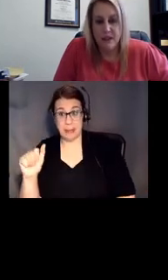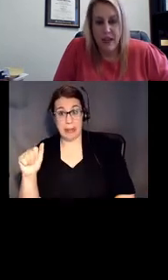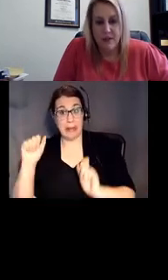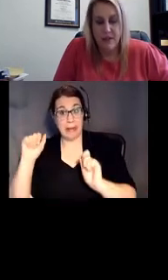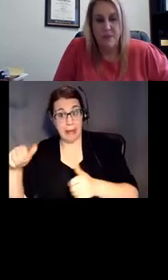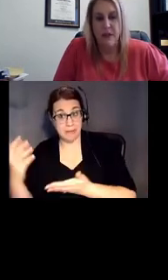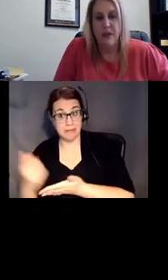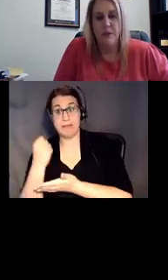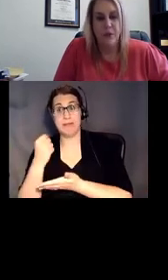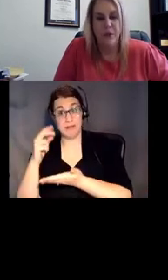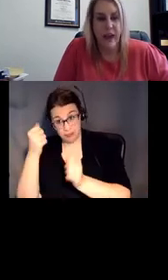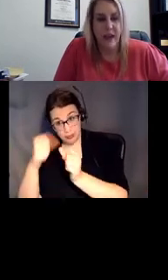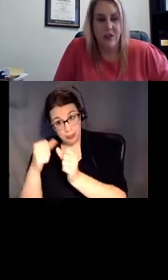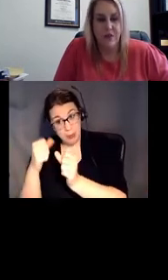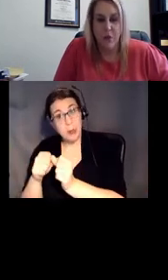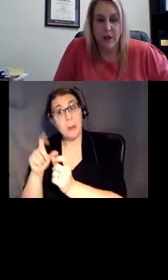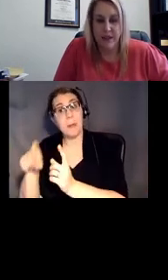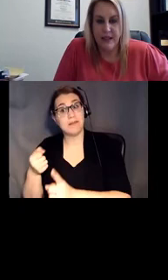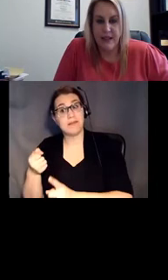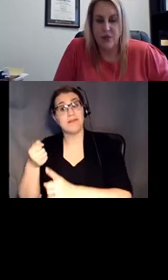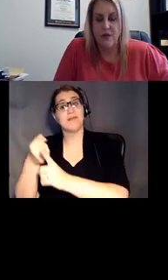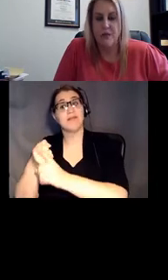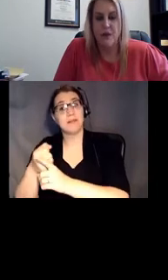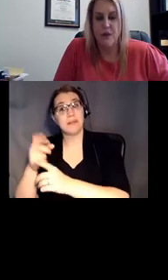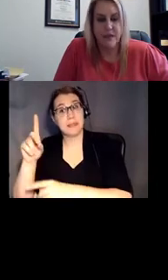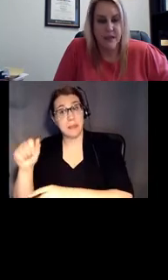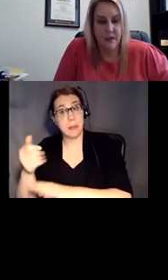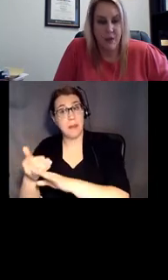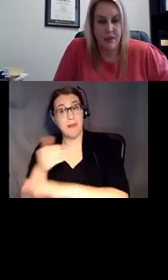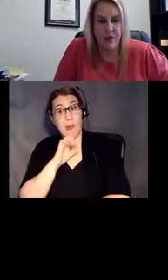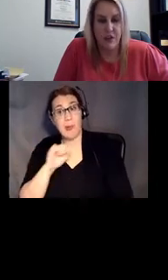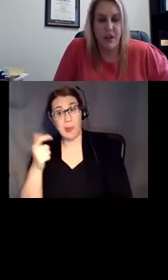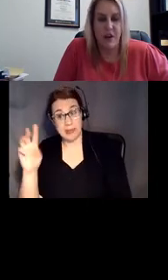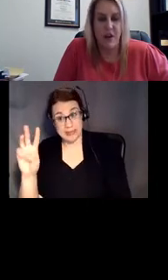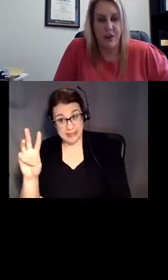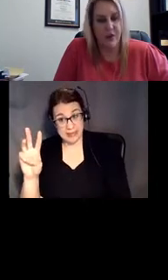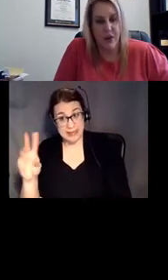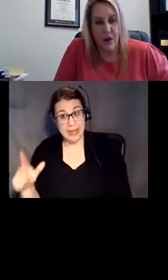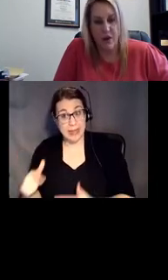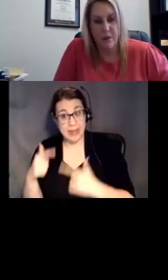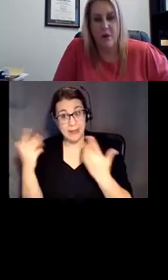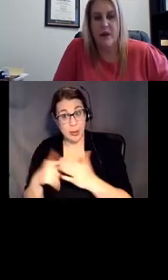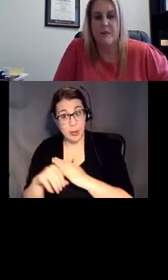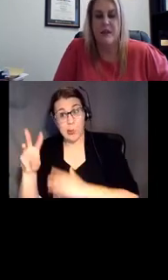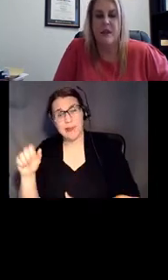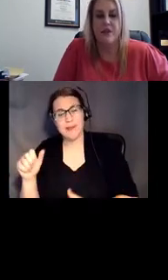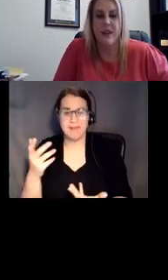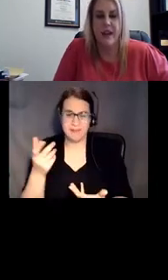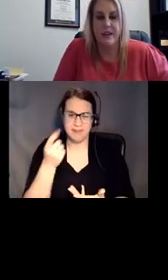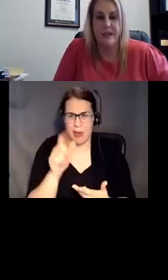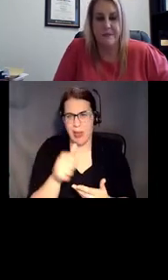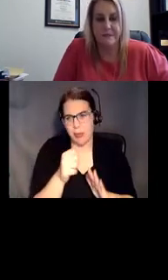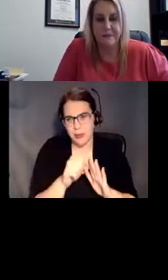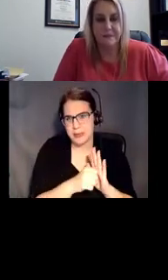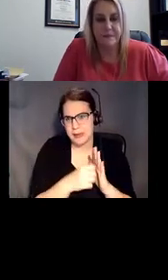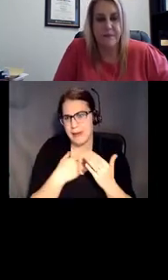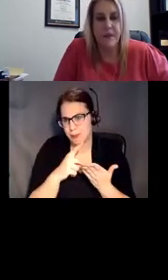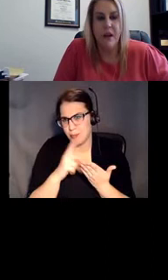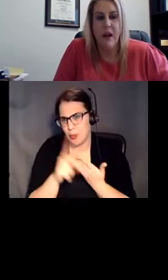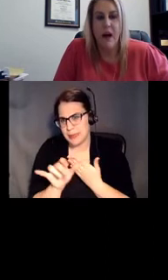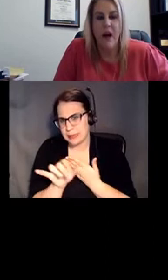that onset of disability before the age of 26. You have to be a resident of West Virginia, although there are other programs in other states.